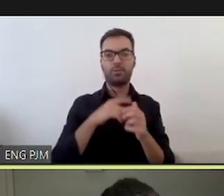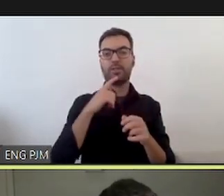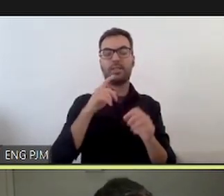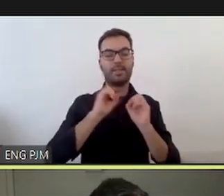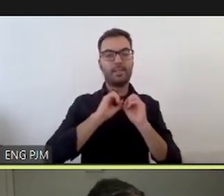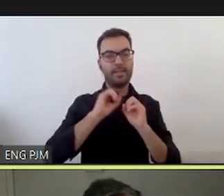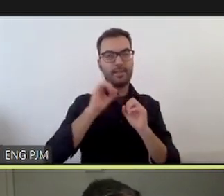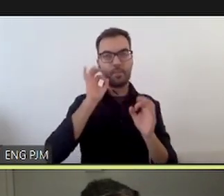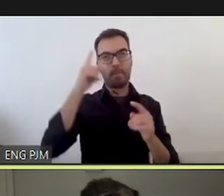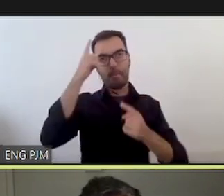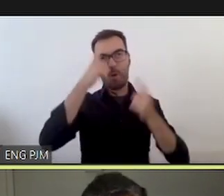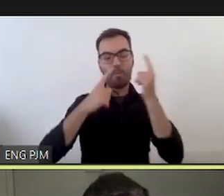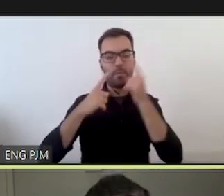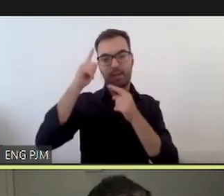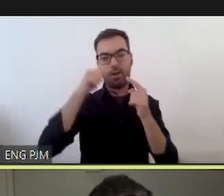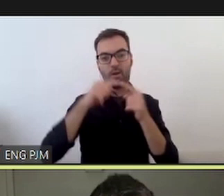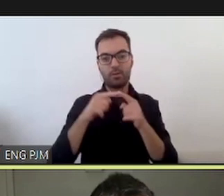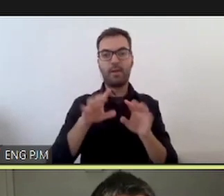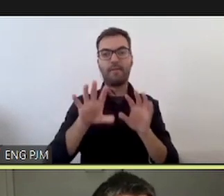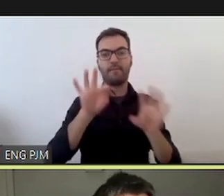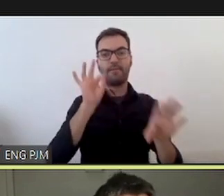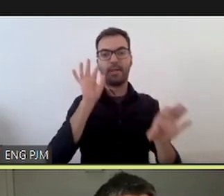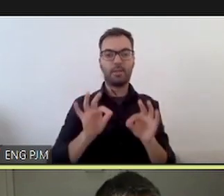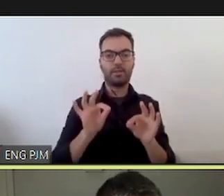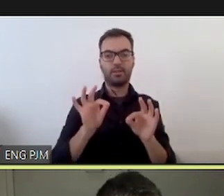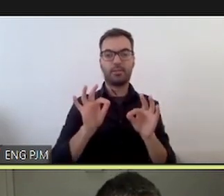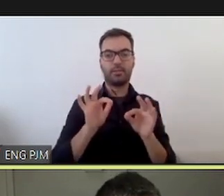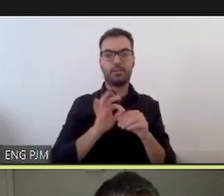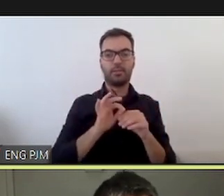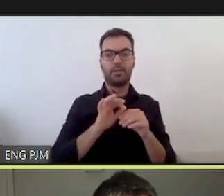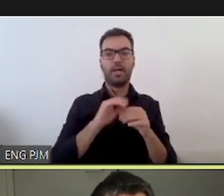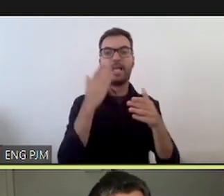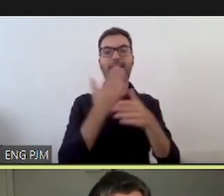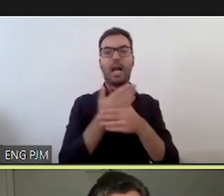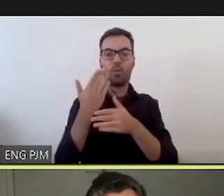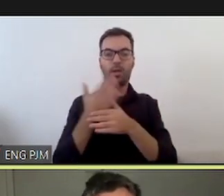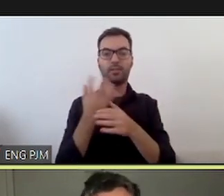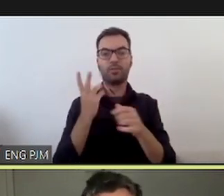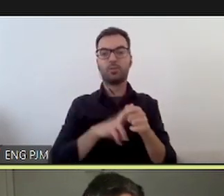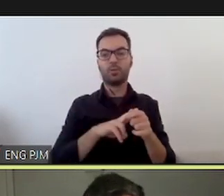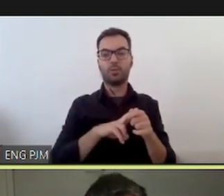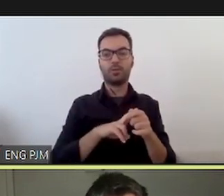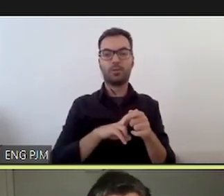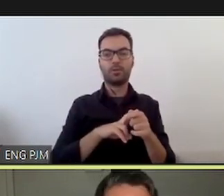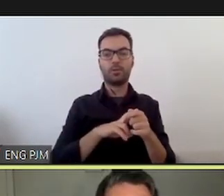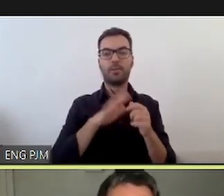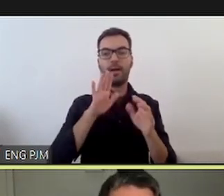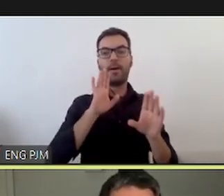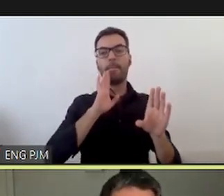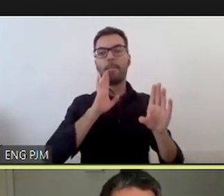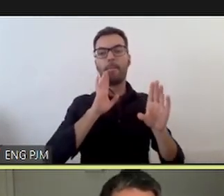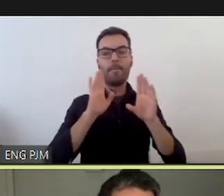wisely, and you need to select those sub-pages which have a similar